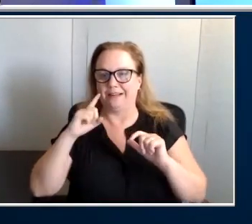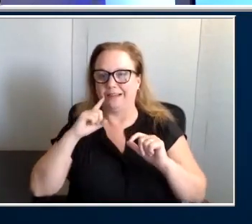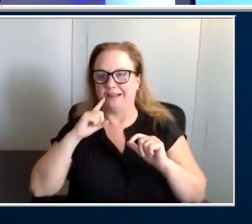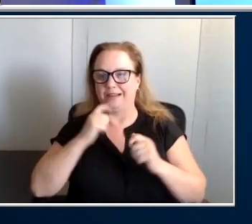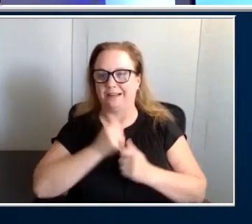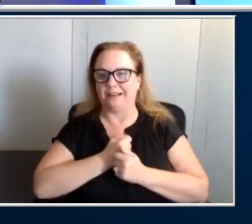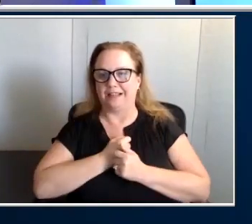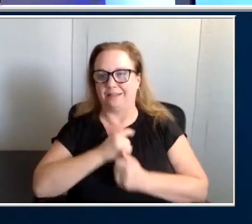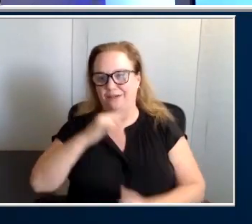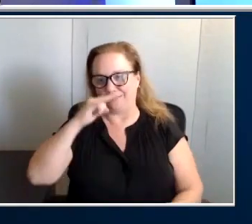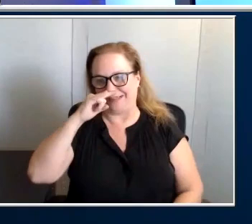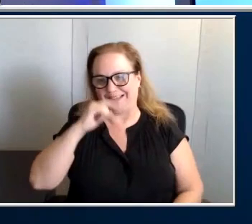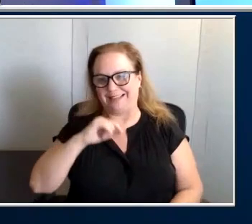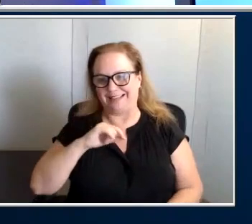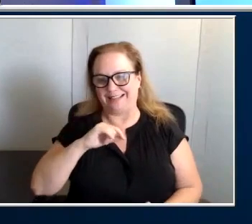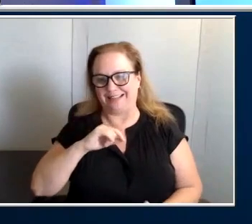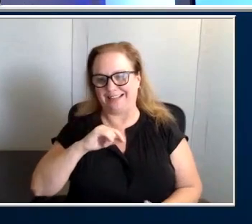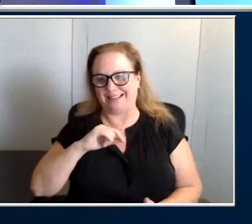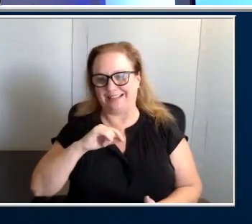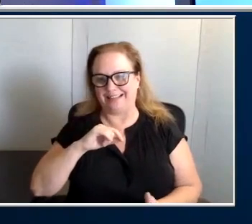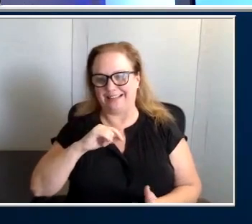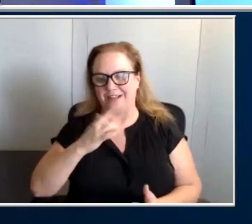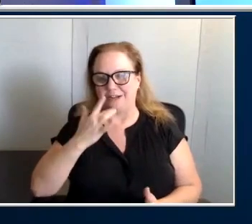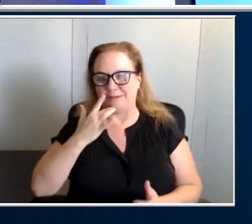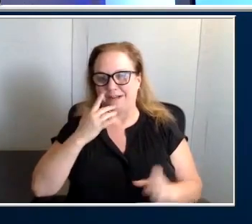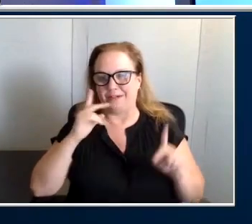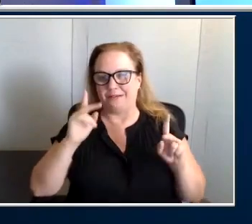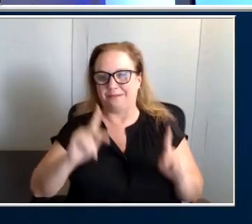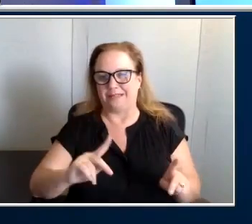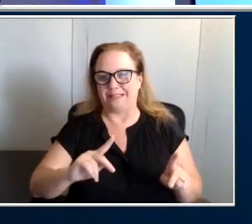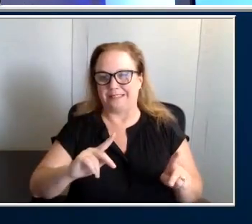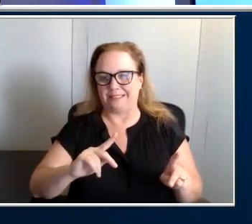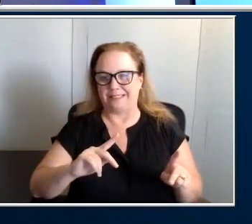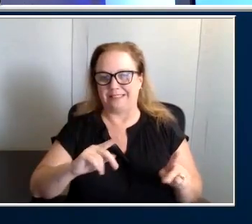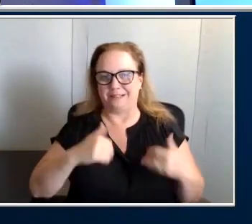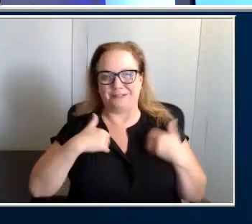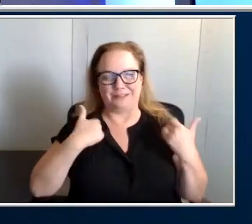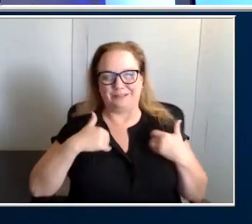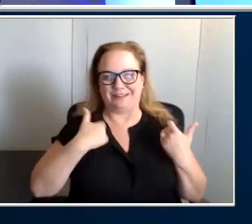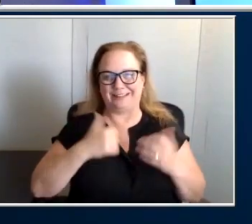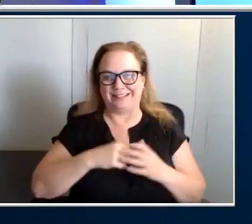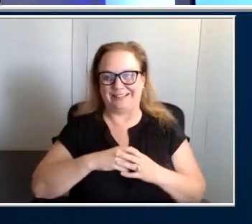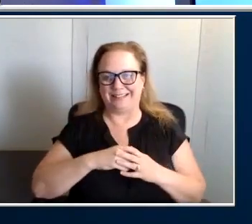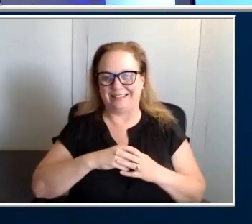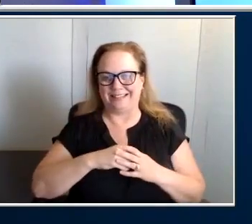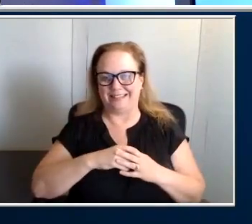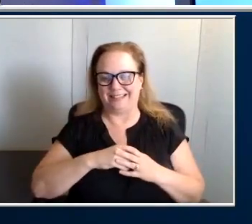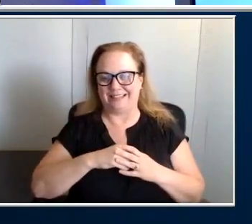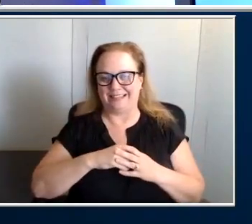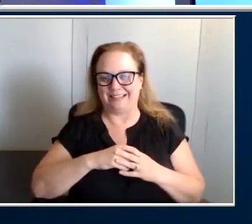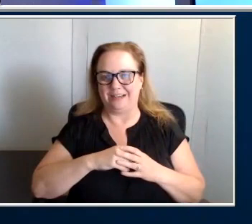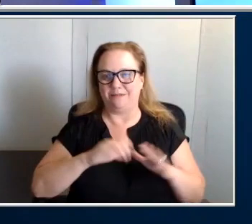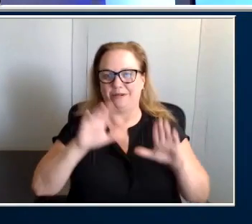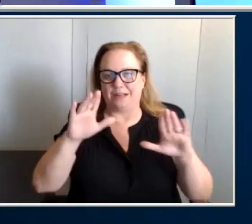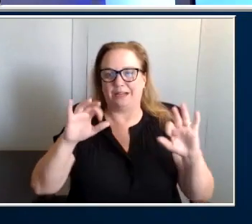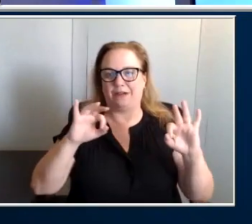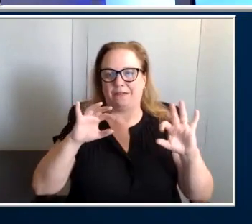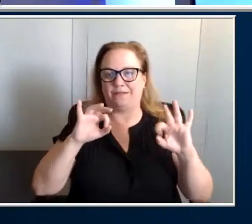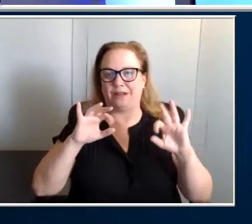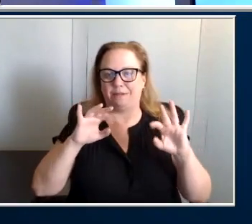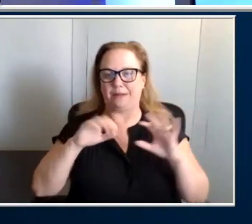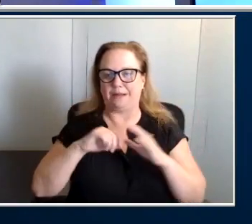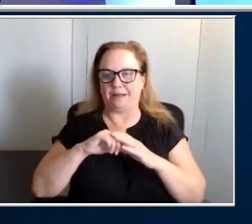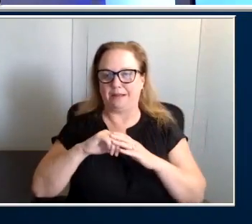kid. Thank you. Now you're my new favorite Youngster. person on earth. You're so young, I know. We're getting some great feedback, is what I was saying, on